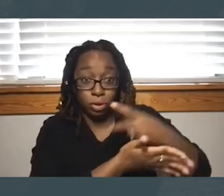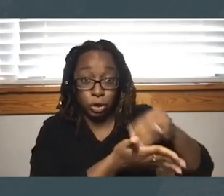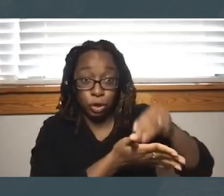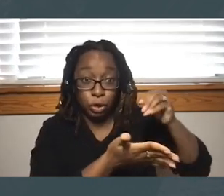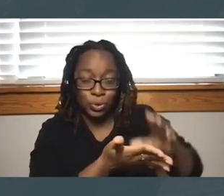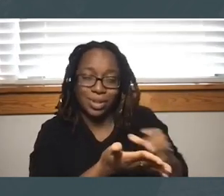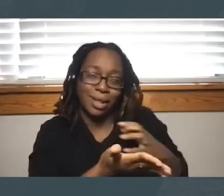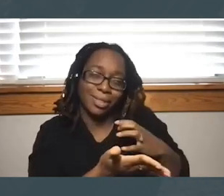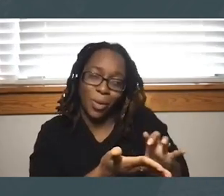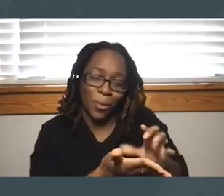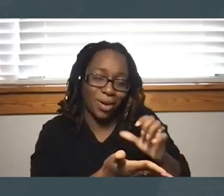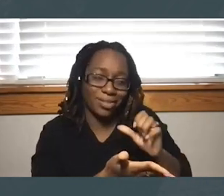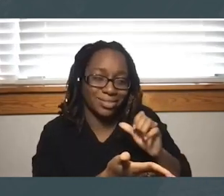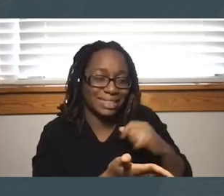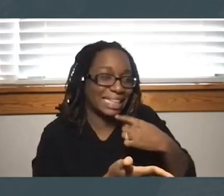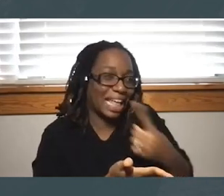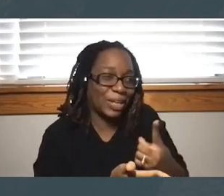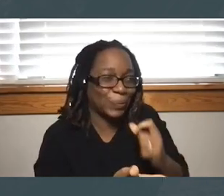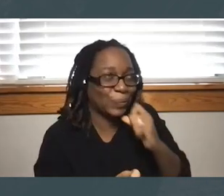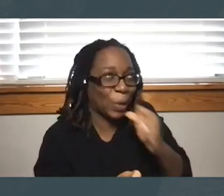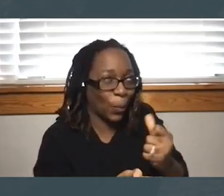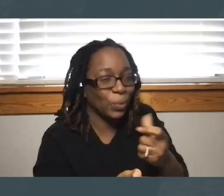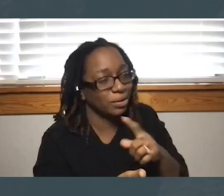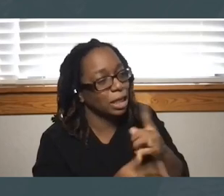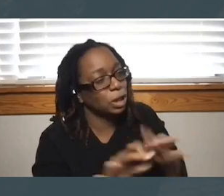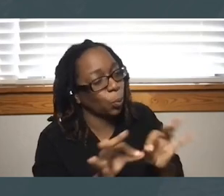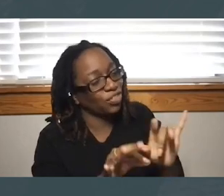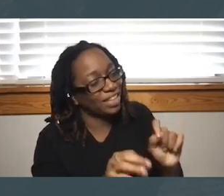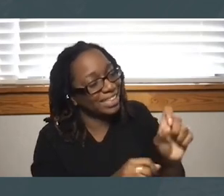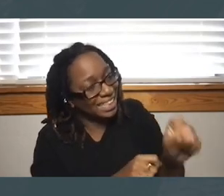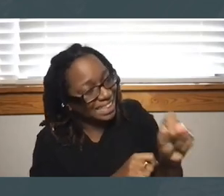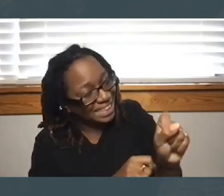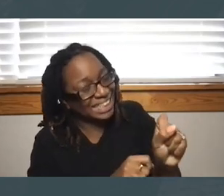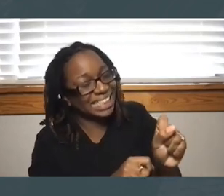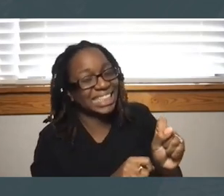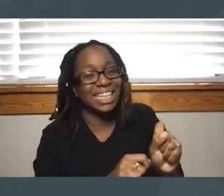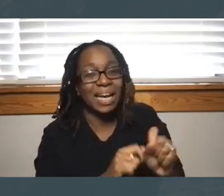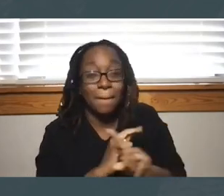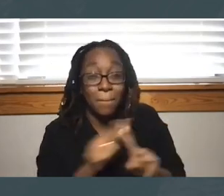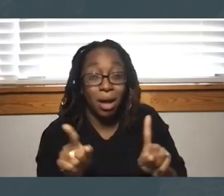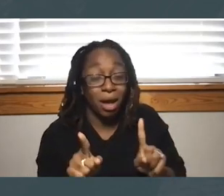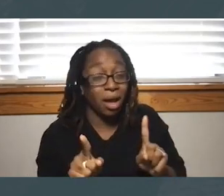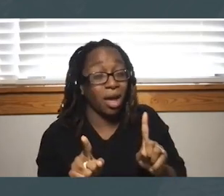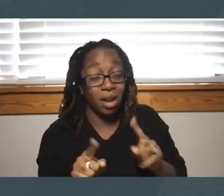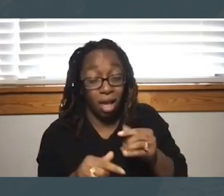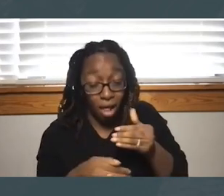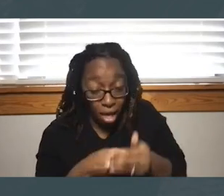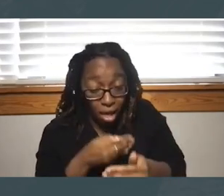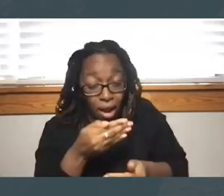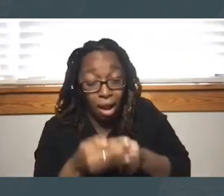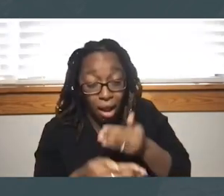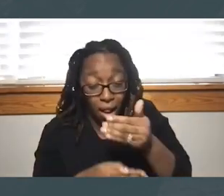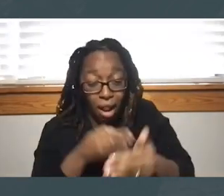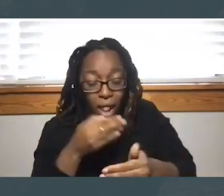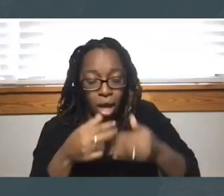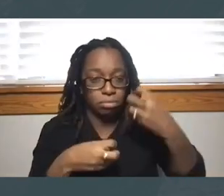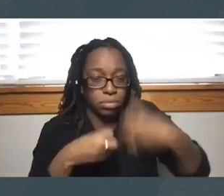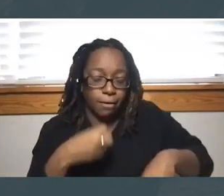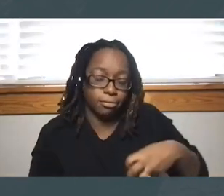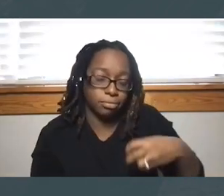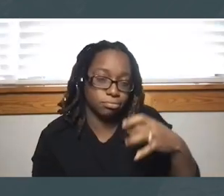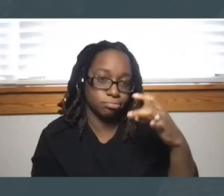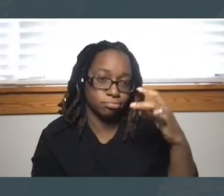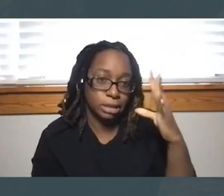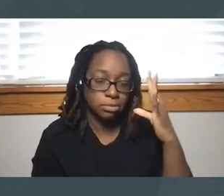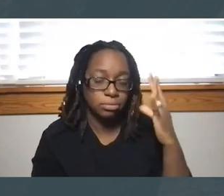the room, it is all worth it. But it had been such a difficult journey for me. It had also meant, and I think